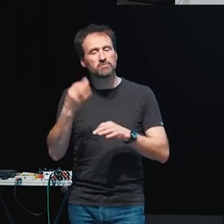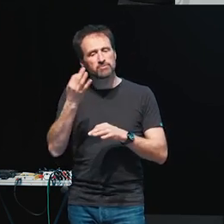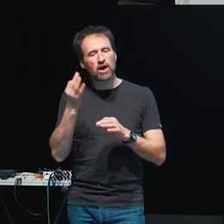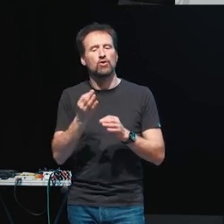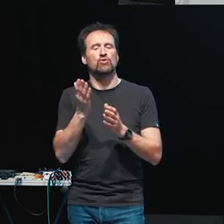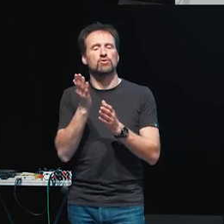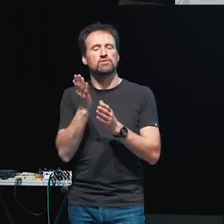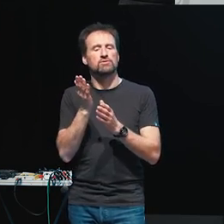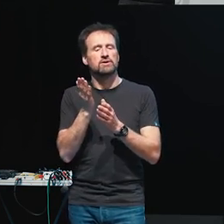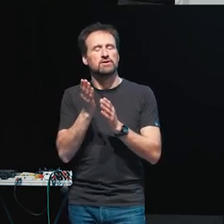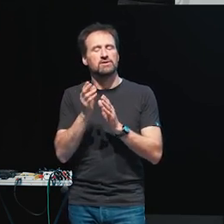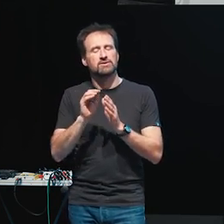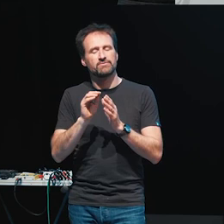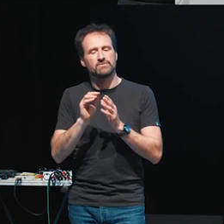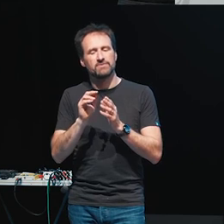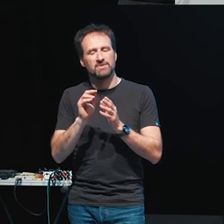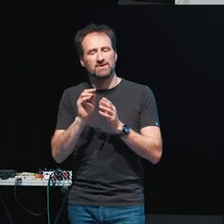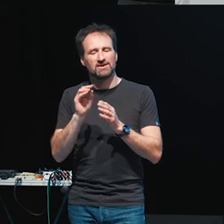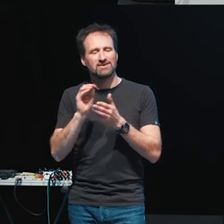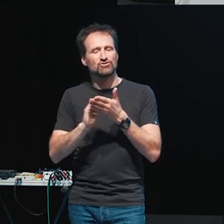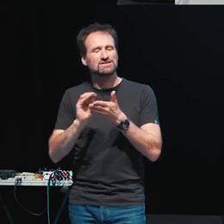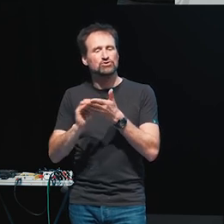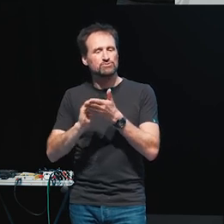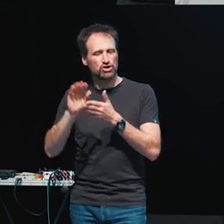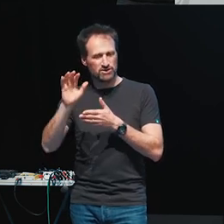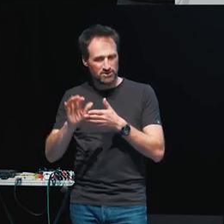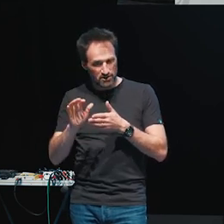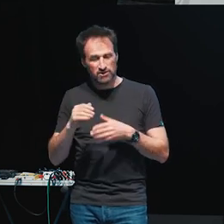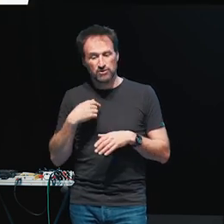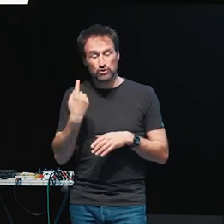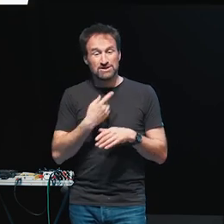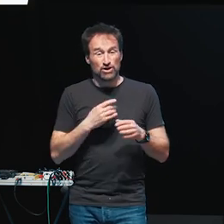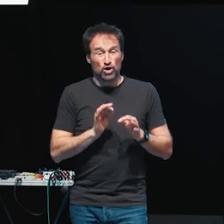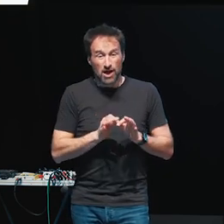have our translators do a better job, we can just force it with ESLint.